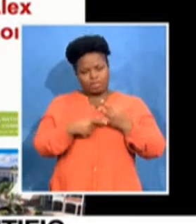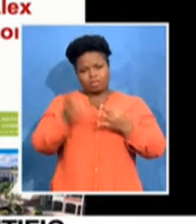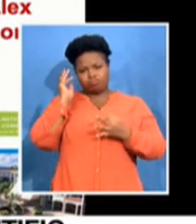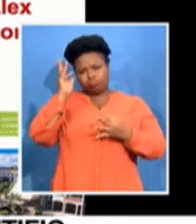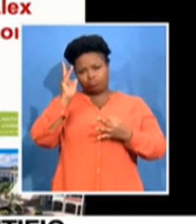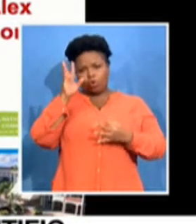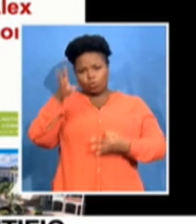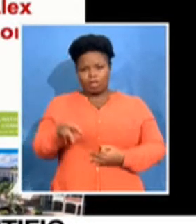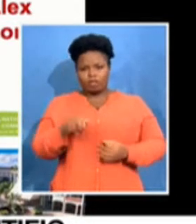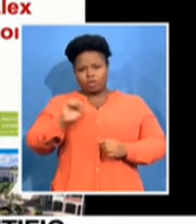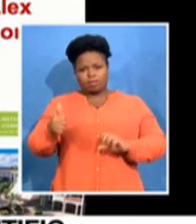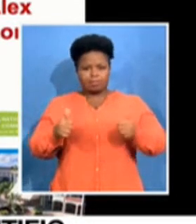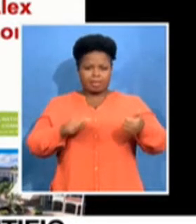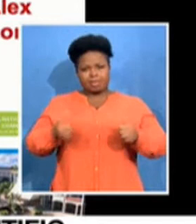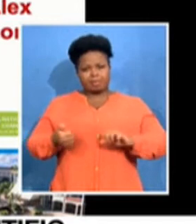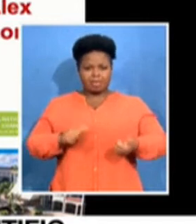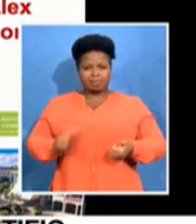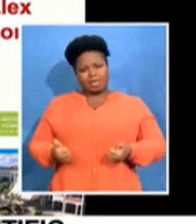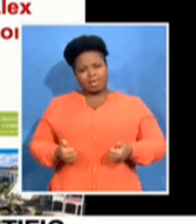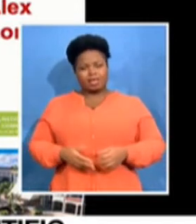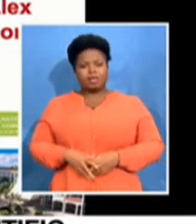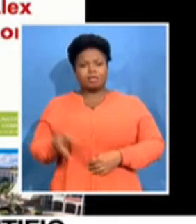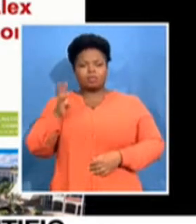going to comment in each other's work,